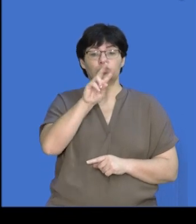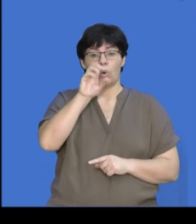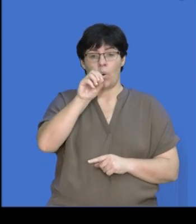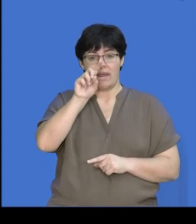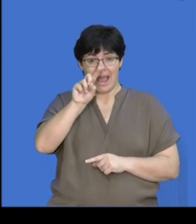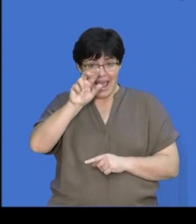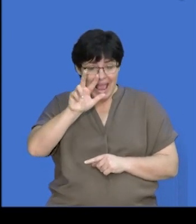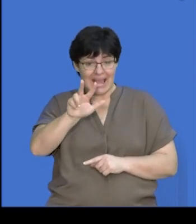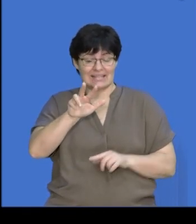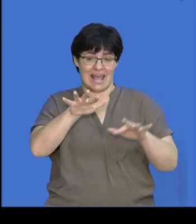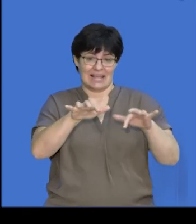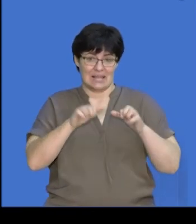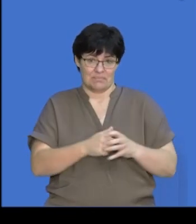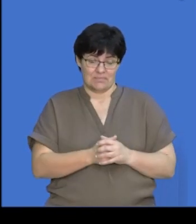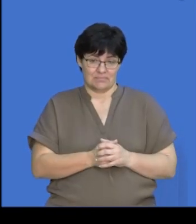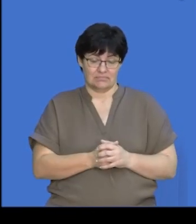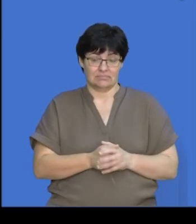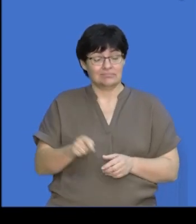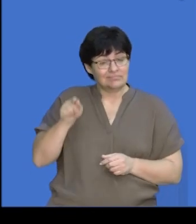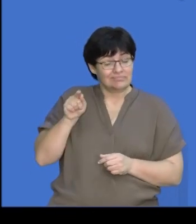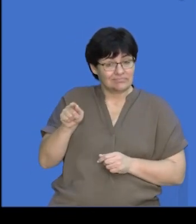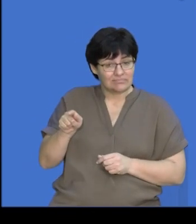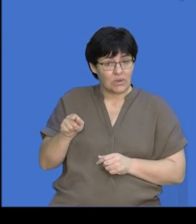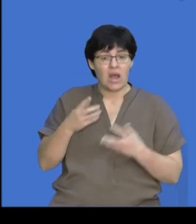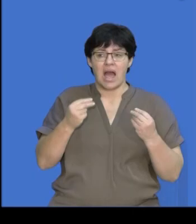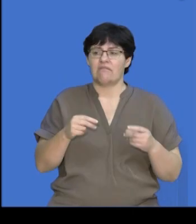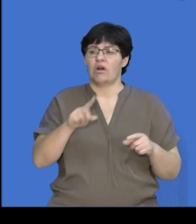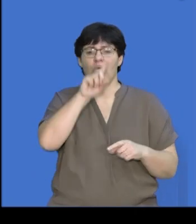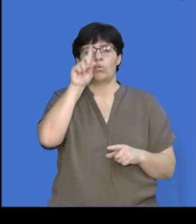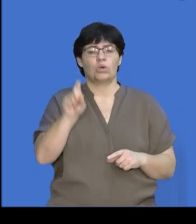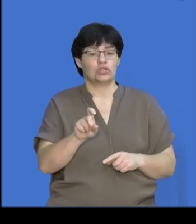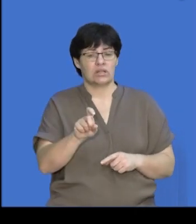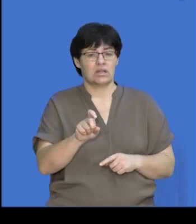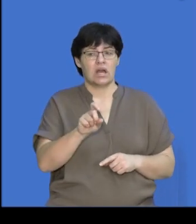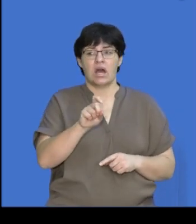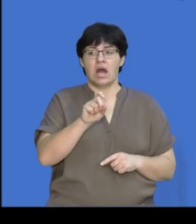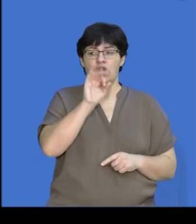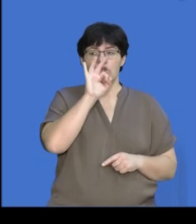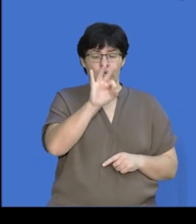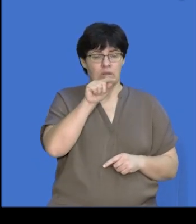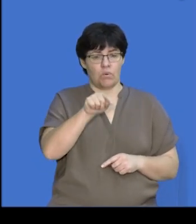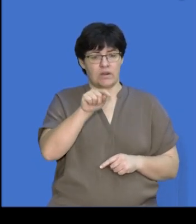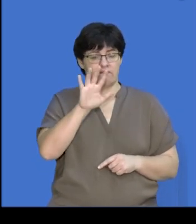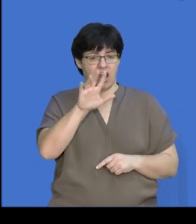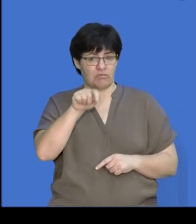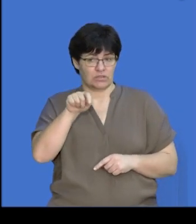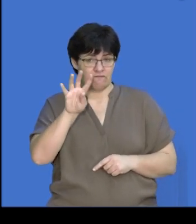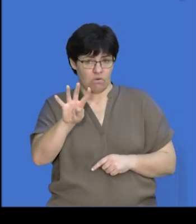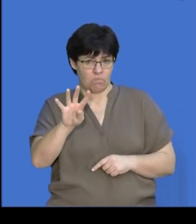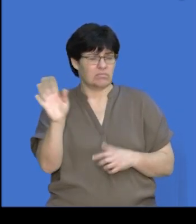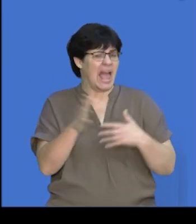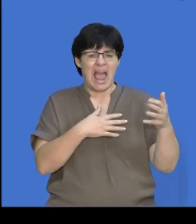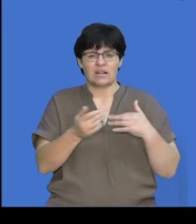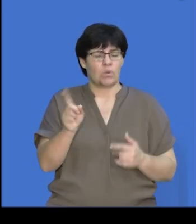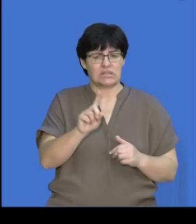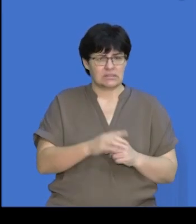2018 examination, and with this examination, you had question 354. And what did it deal with?